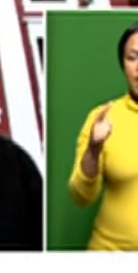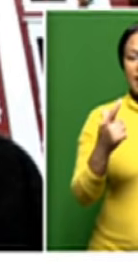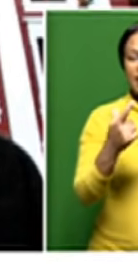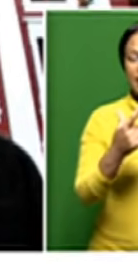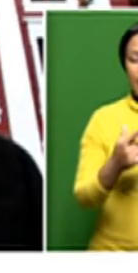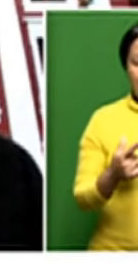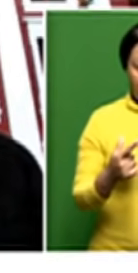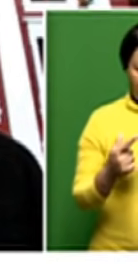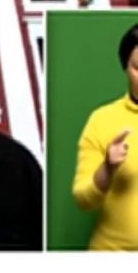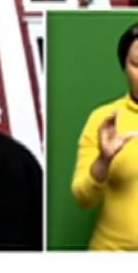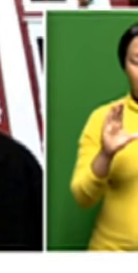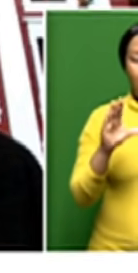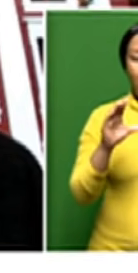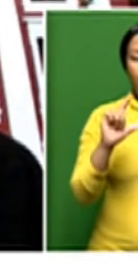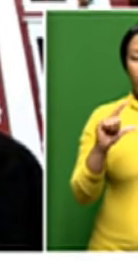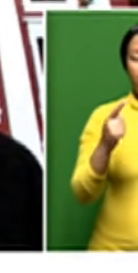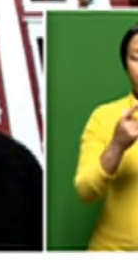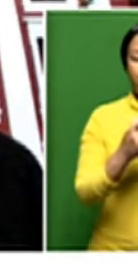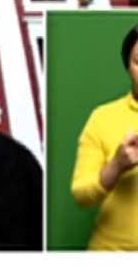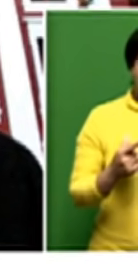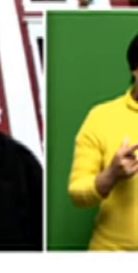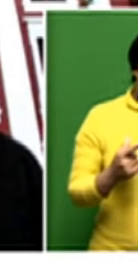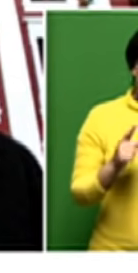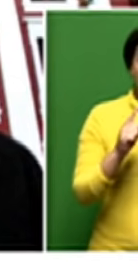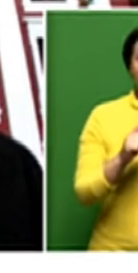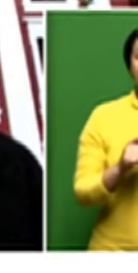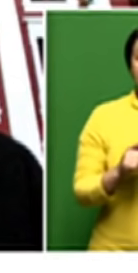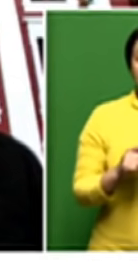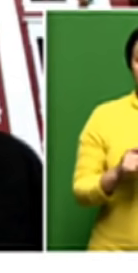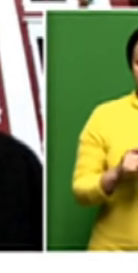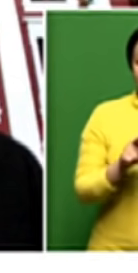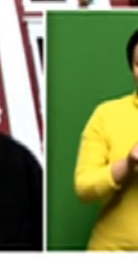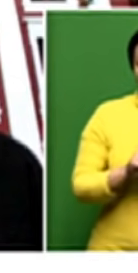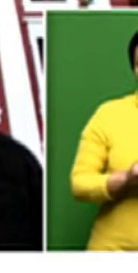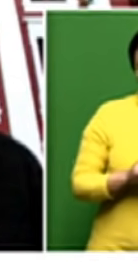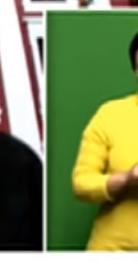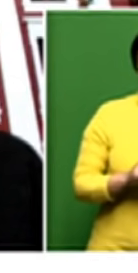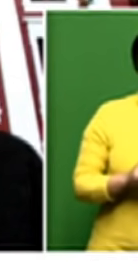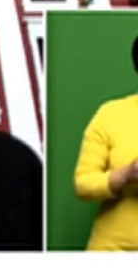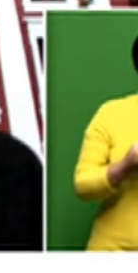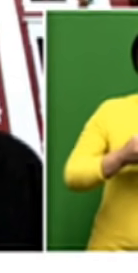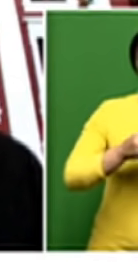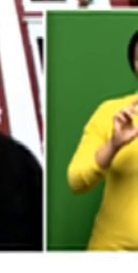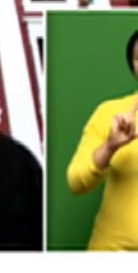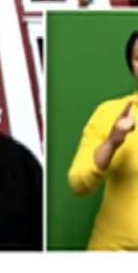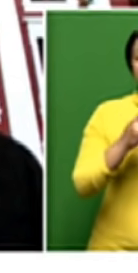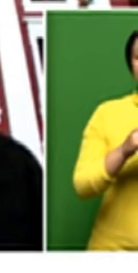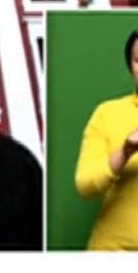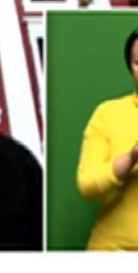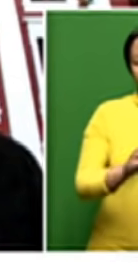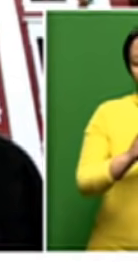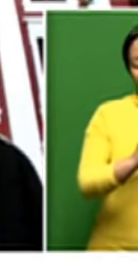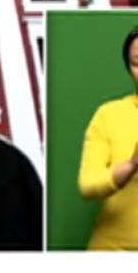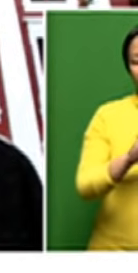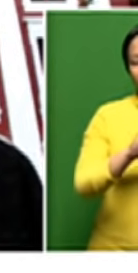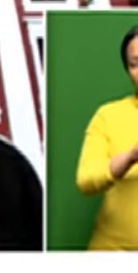Portfolio Committee on Police, jointly with the NCOP, and also the Joint Standing Committee on Defence that will be part of that process.